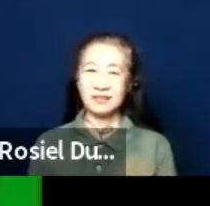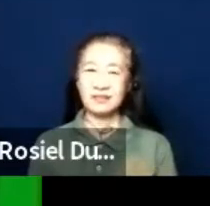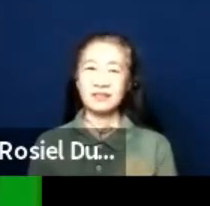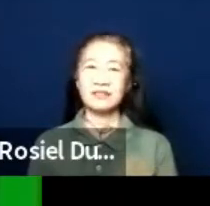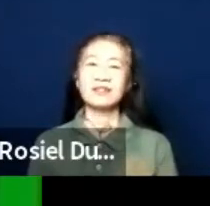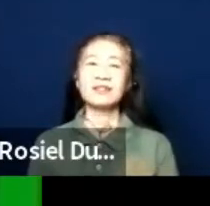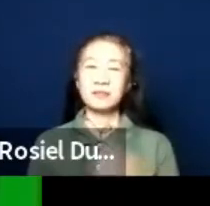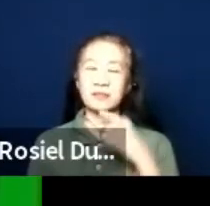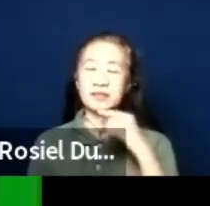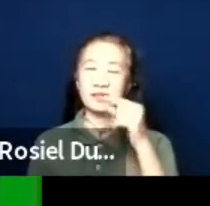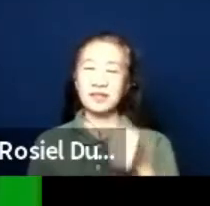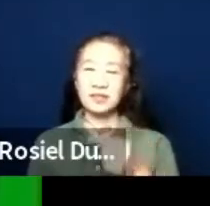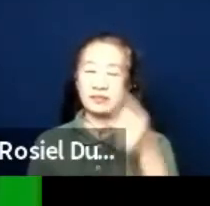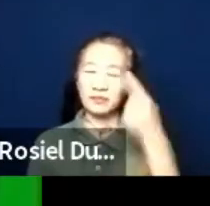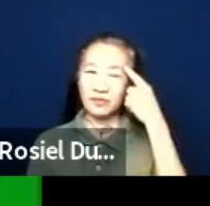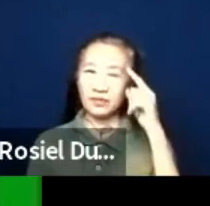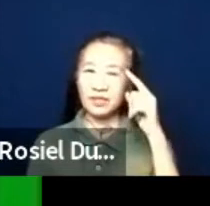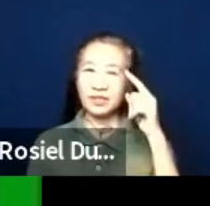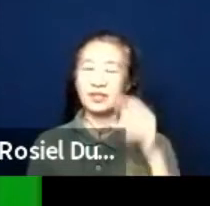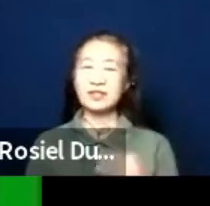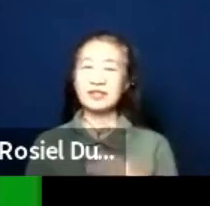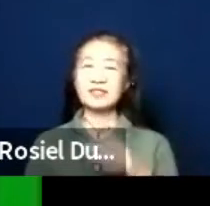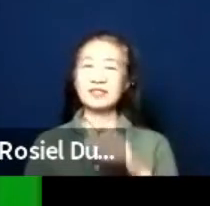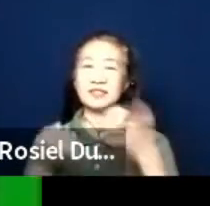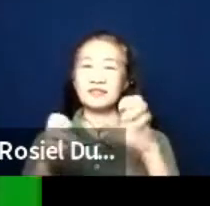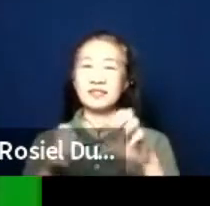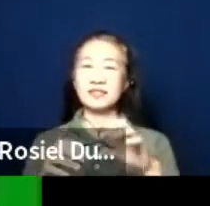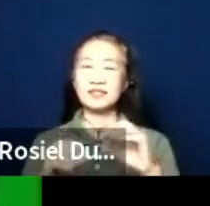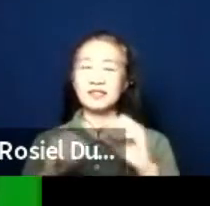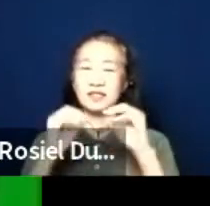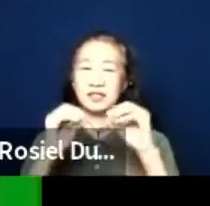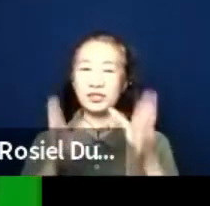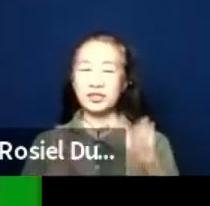language for this event.